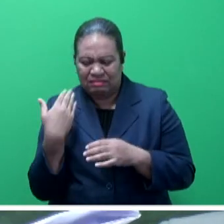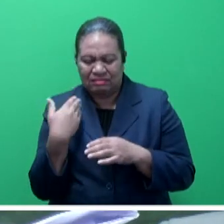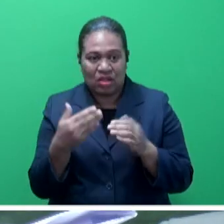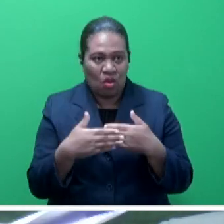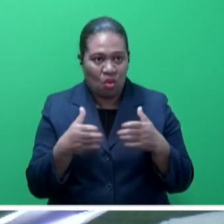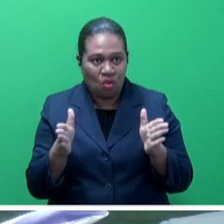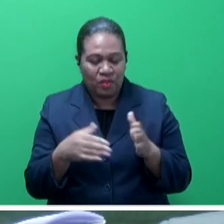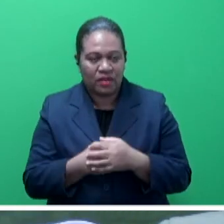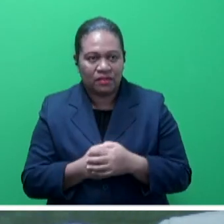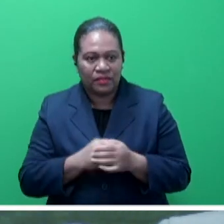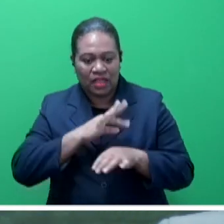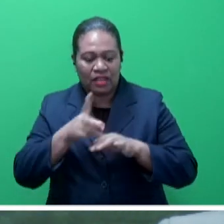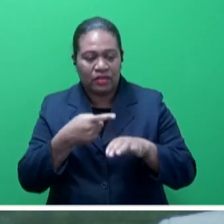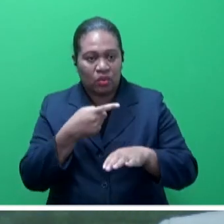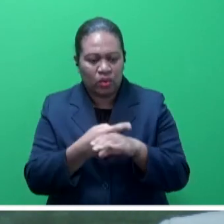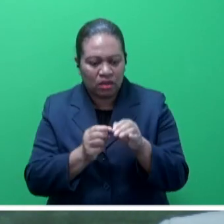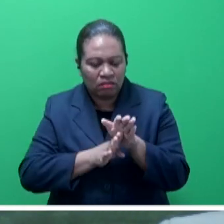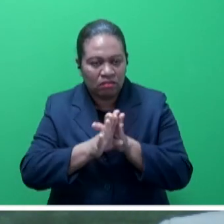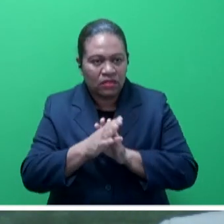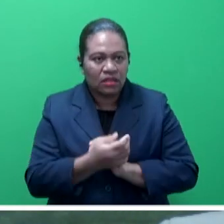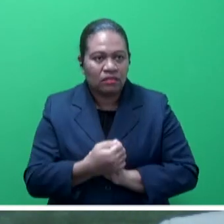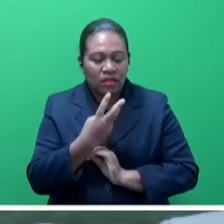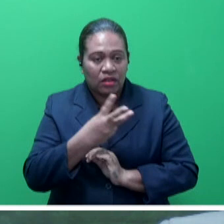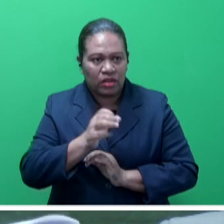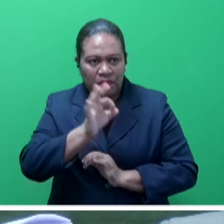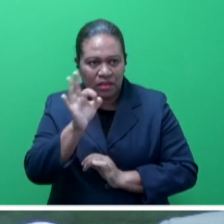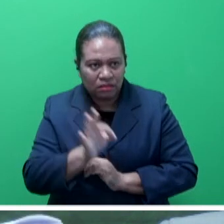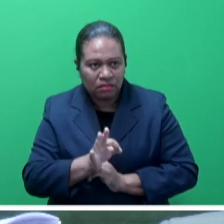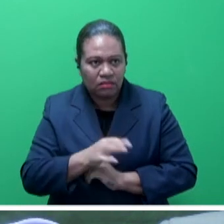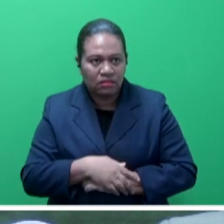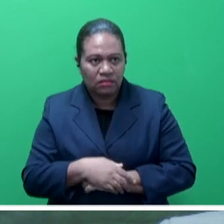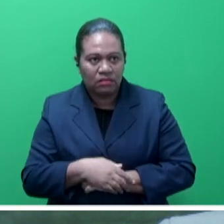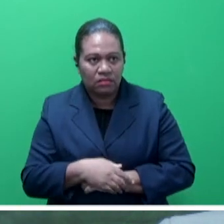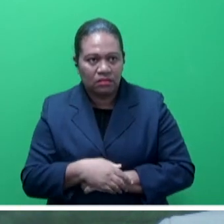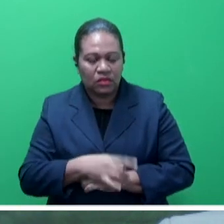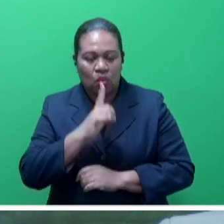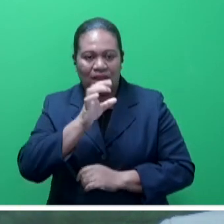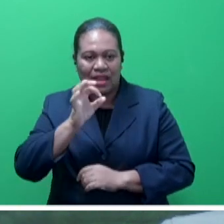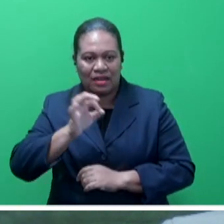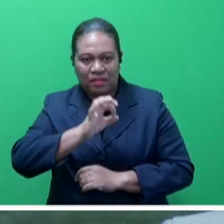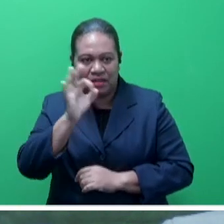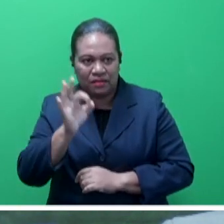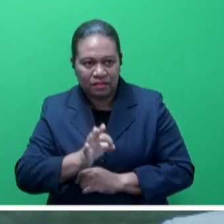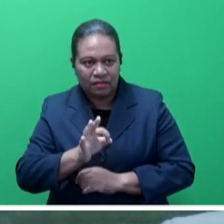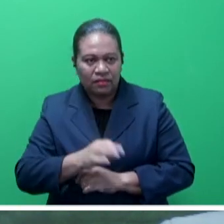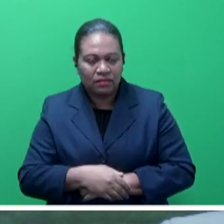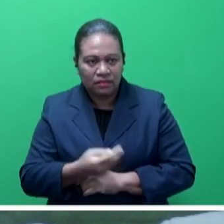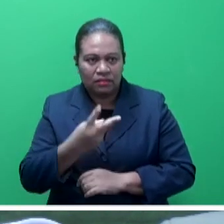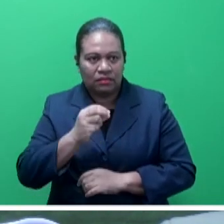to Fiji are growing at a weekly rate of 33%, with new bookings trending positively over 100% versus